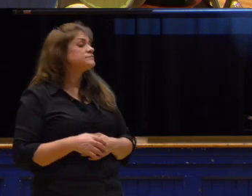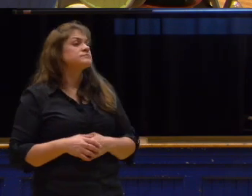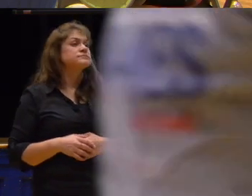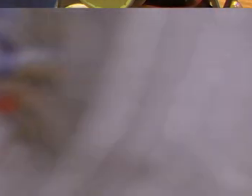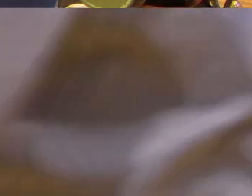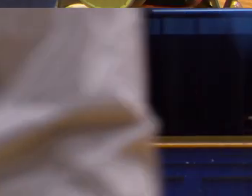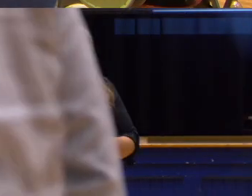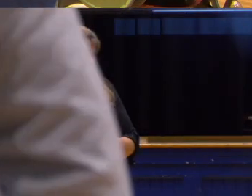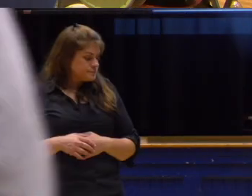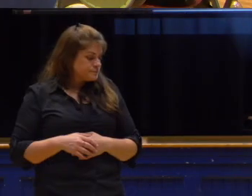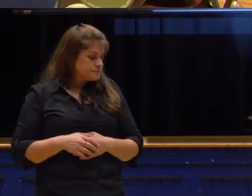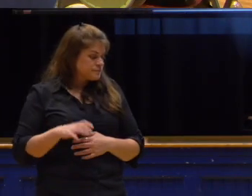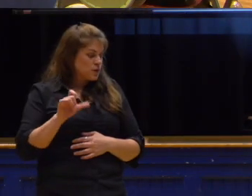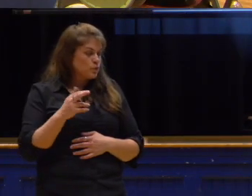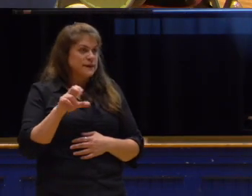Good evening. Chris Toomey again.